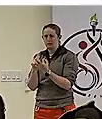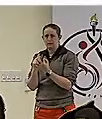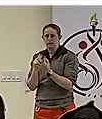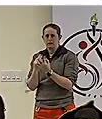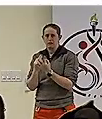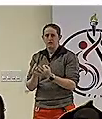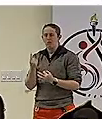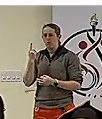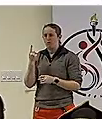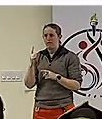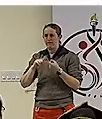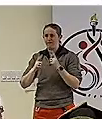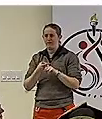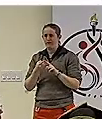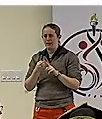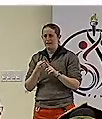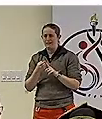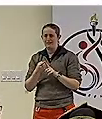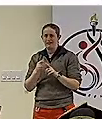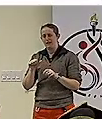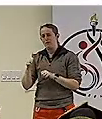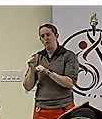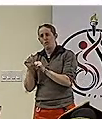and colleagues, Zahida, in the crowd right now.